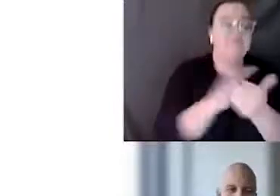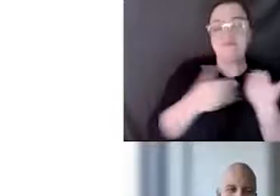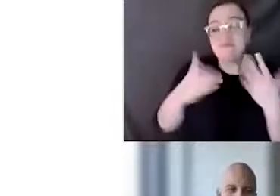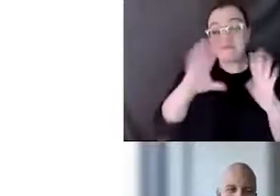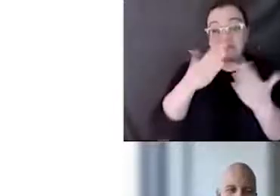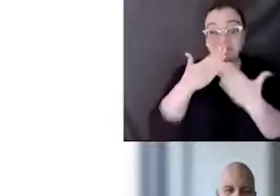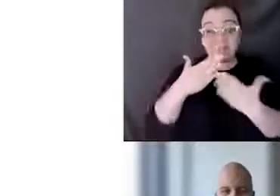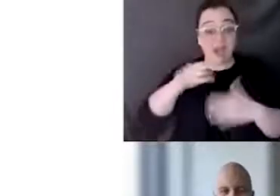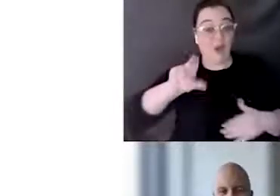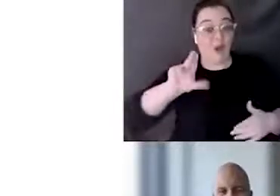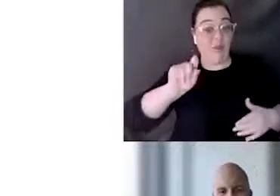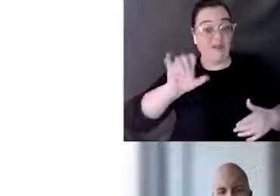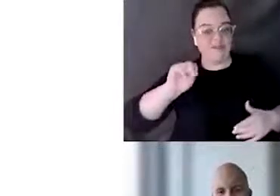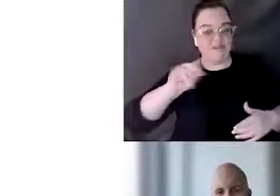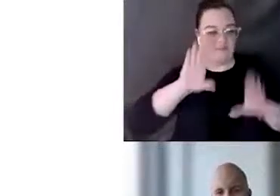is fantastic.